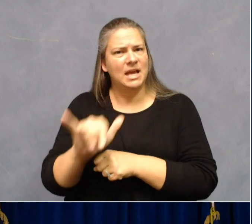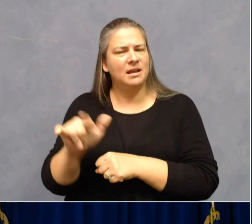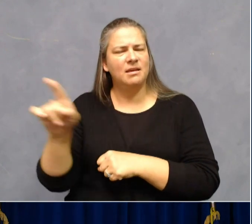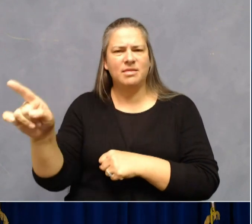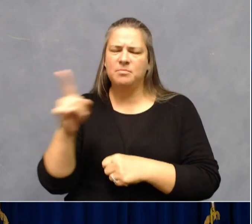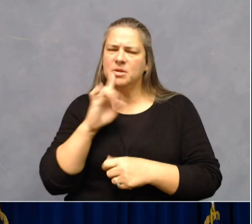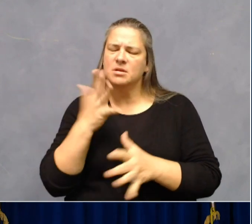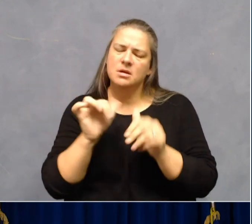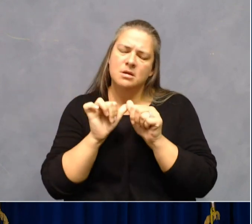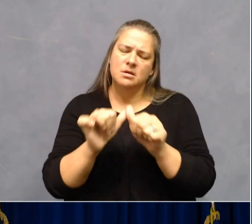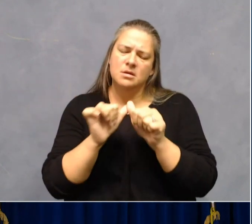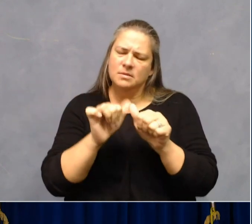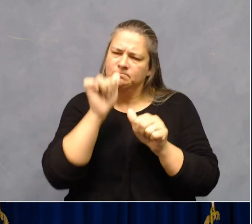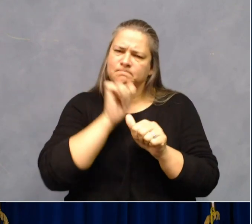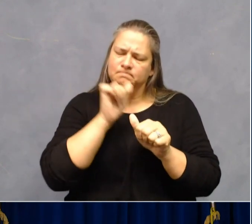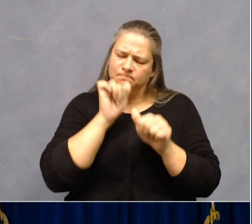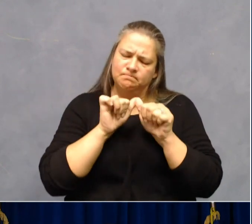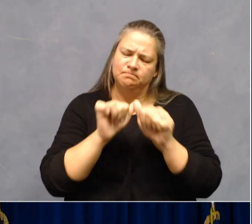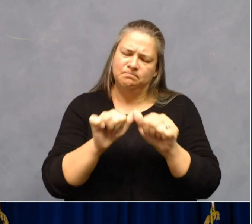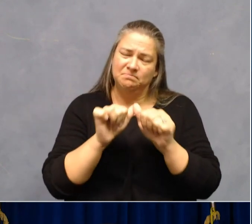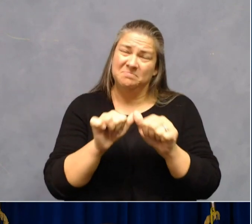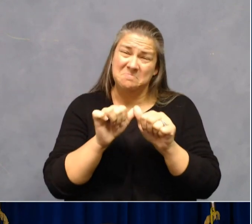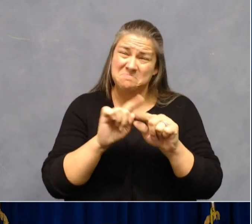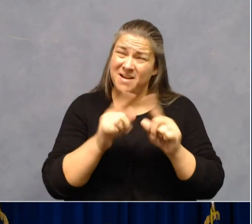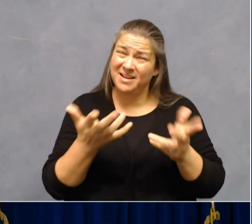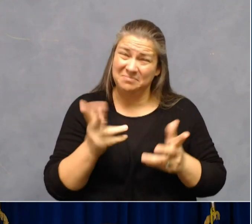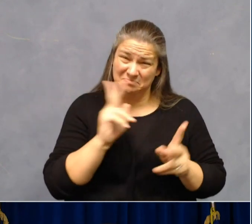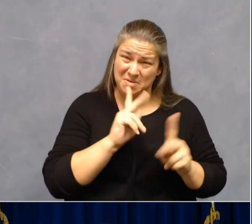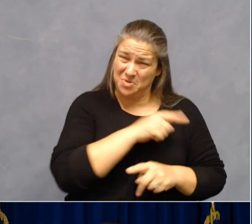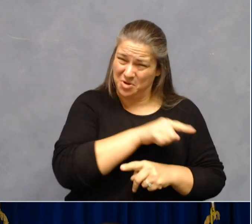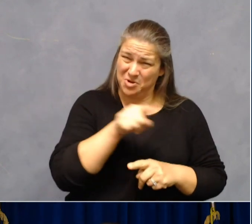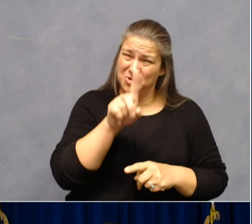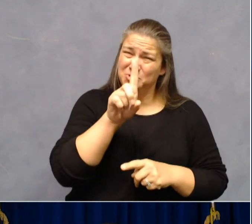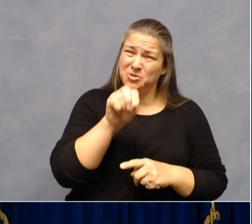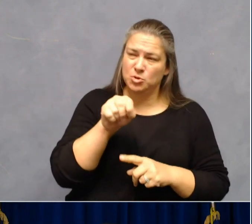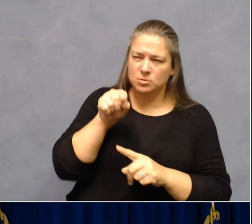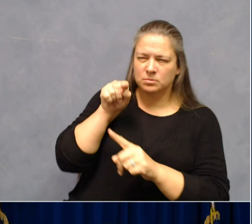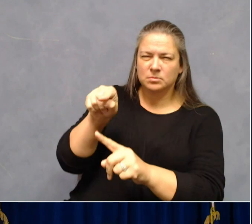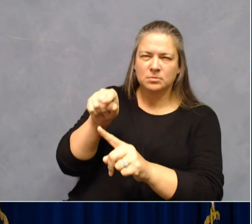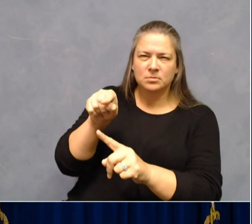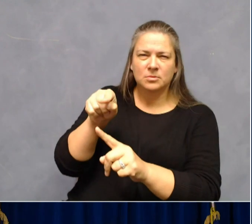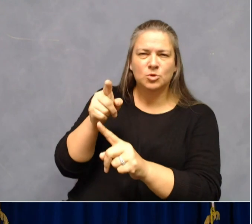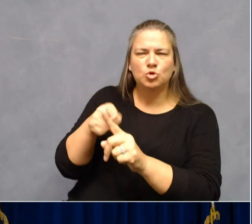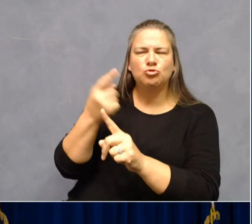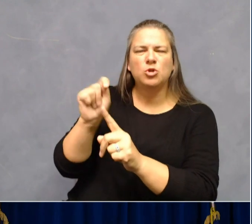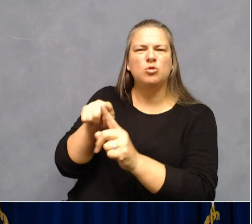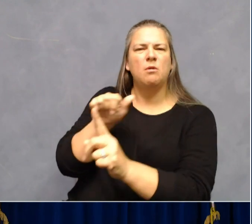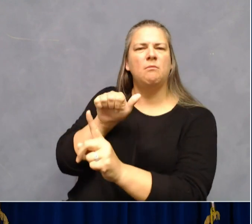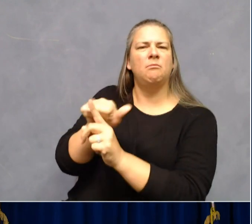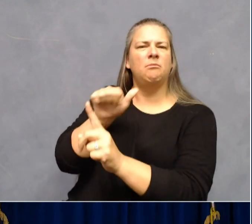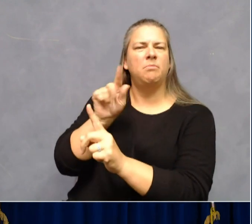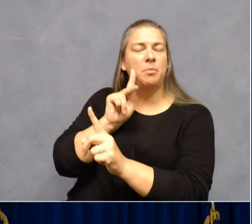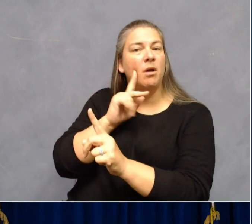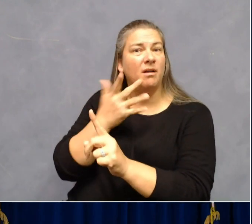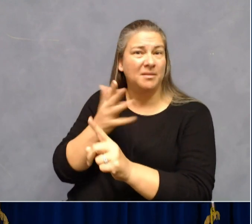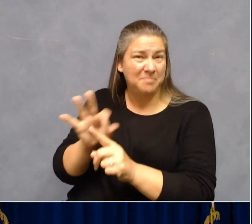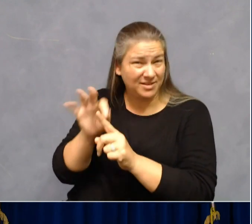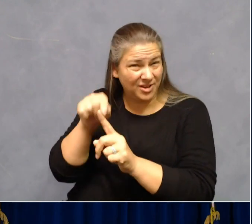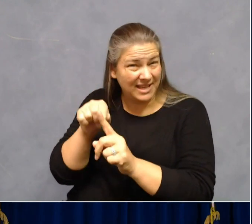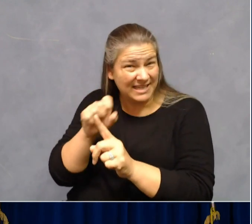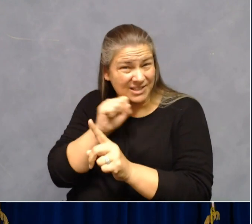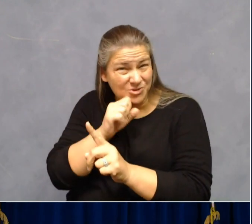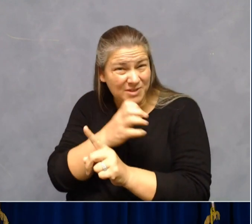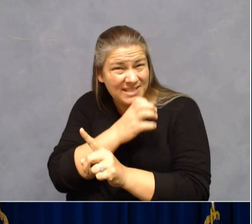pandemic, but unfortunately, there are criminals who target our people, especially our seniors, in their most critical times of